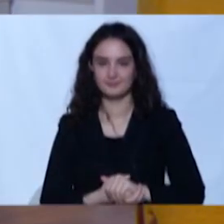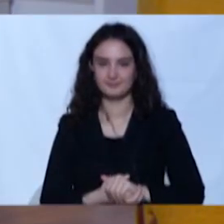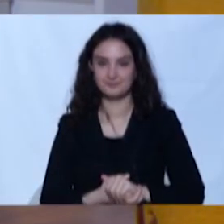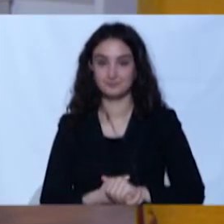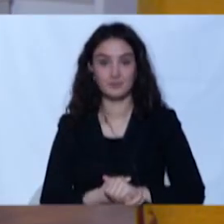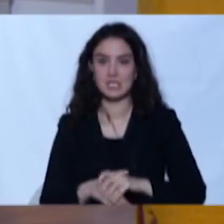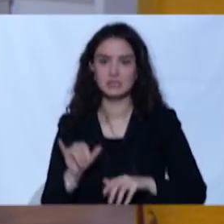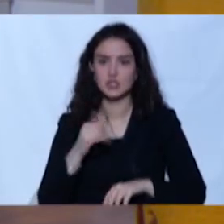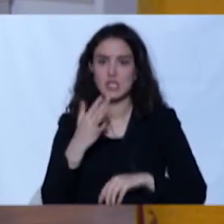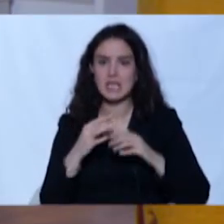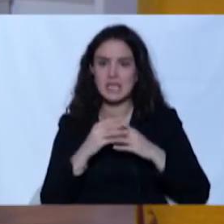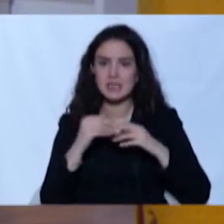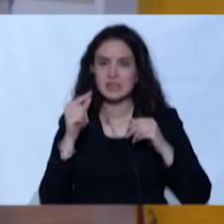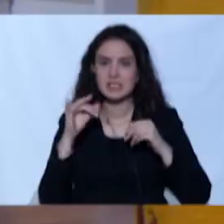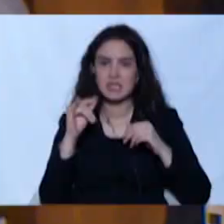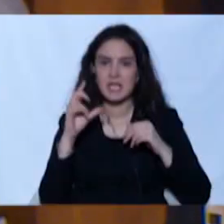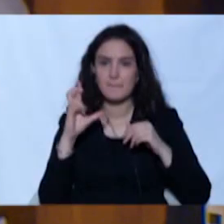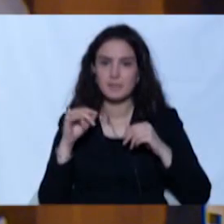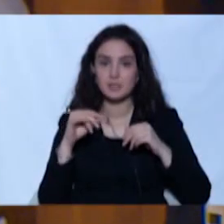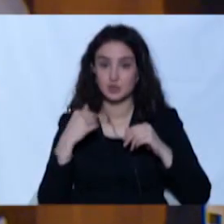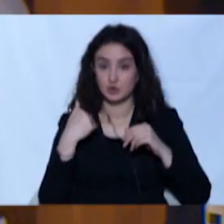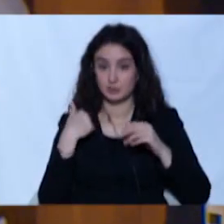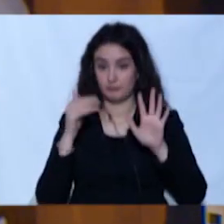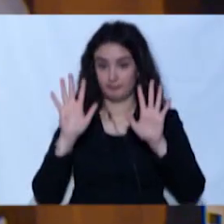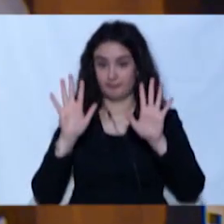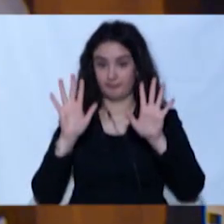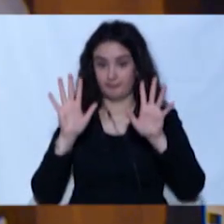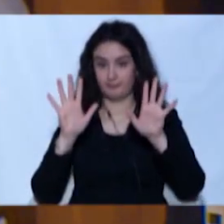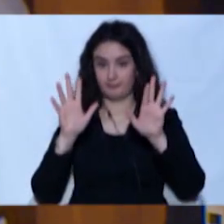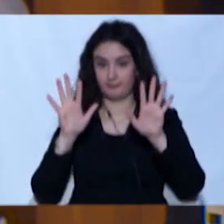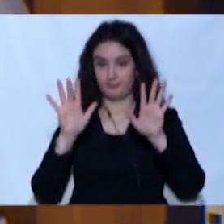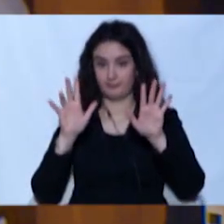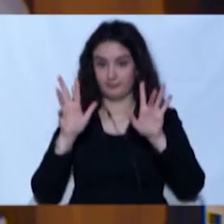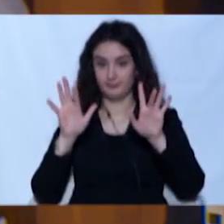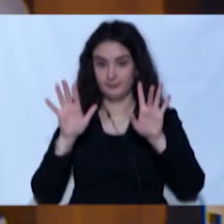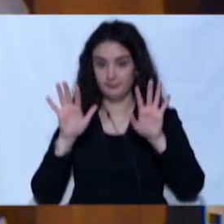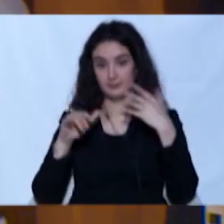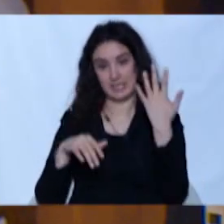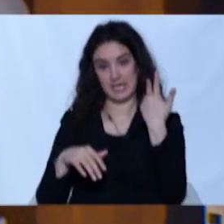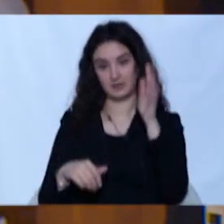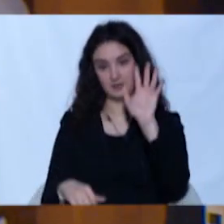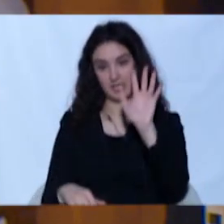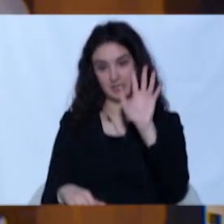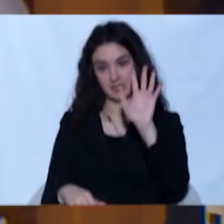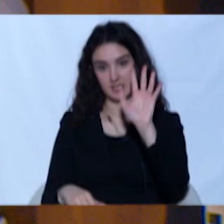Where is your finger? My finger is on my hand.